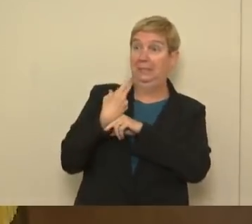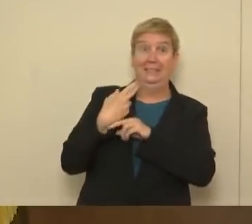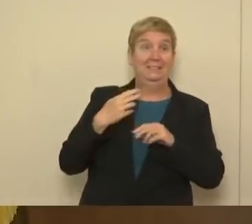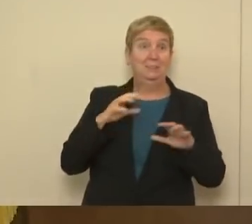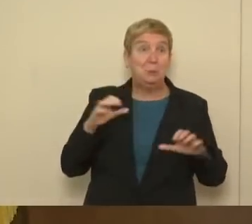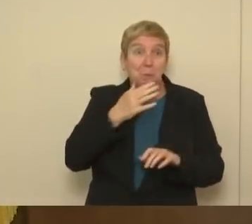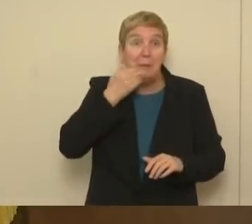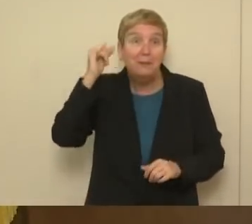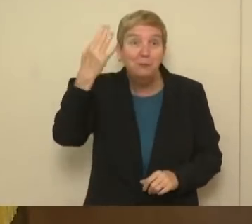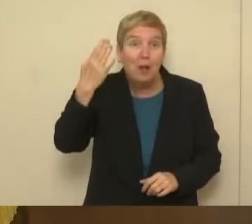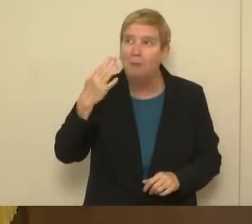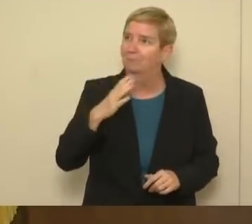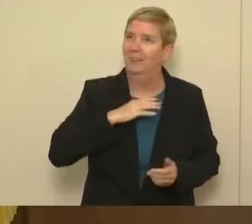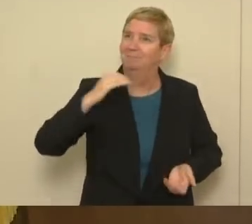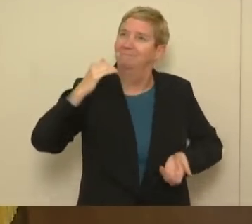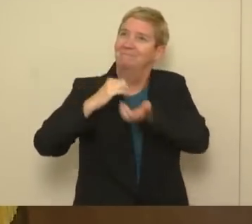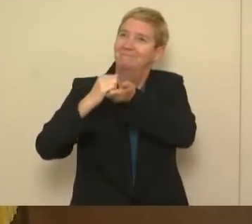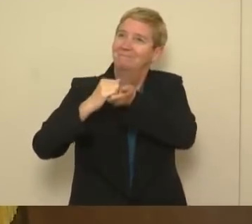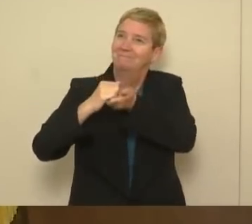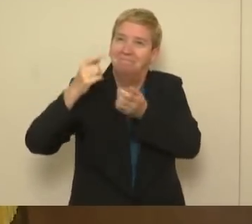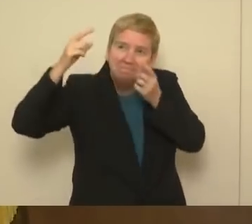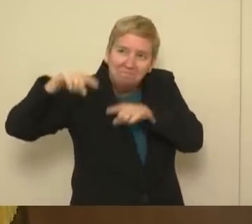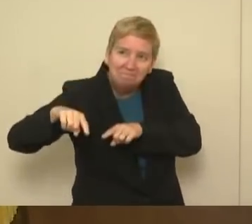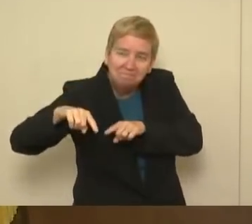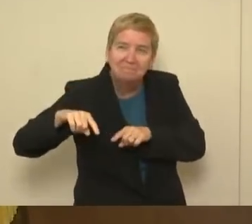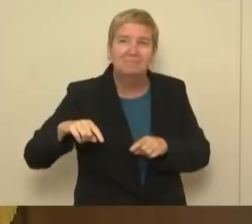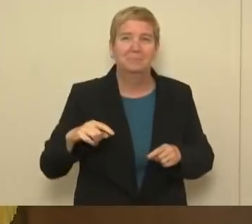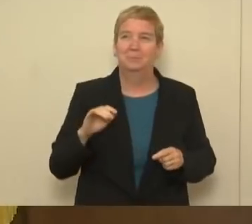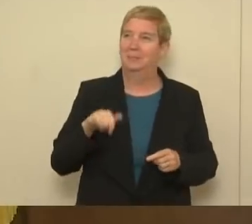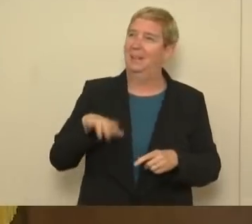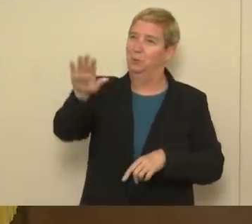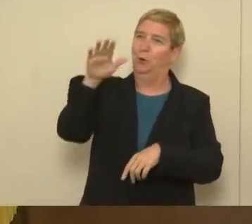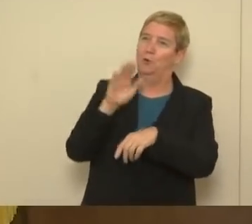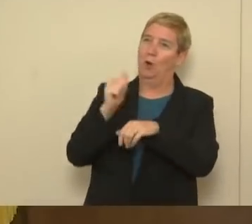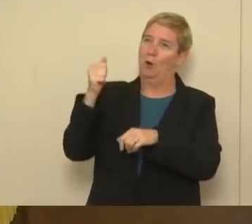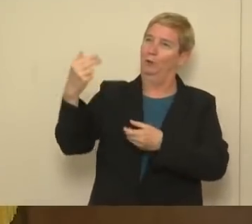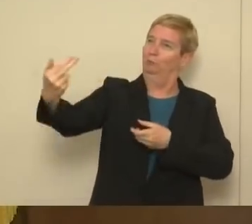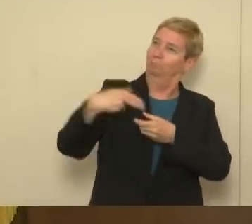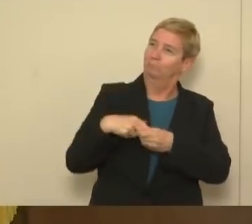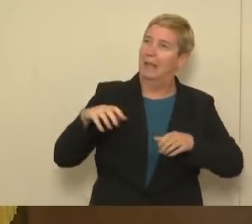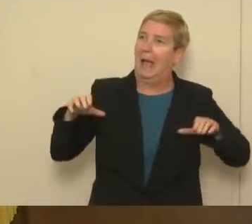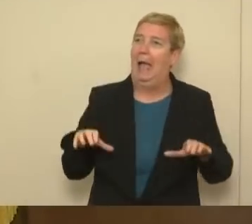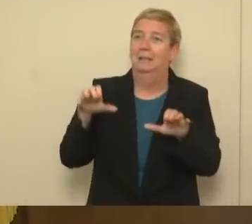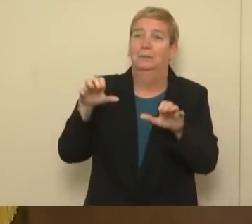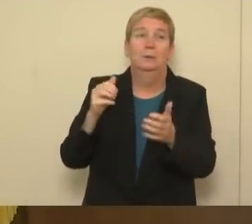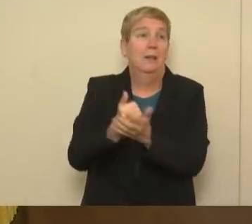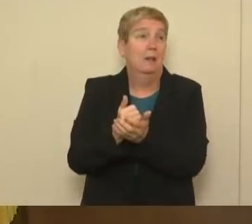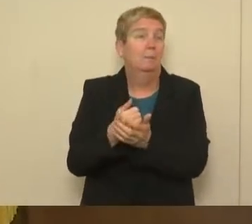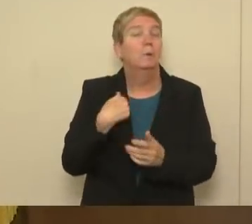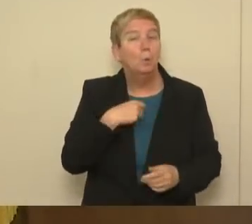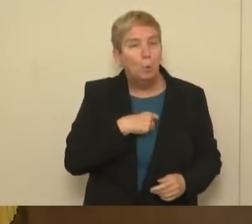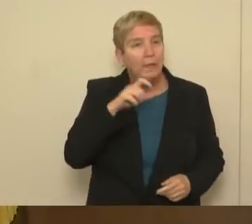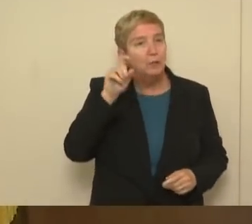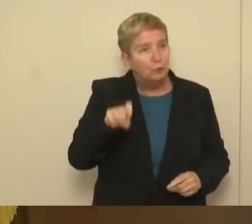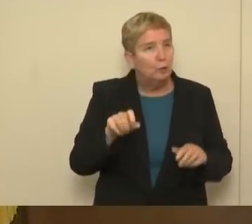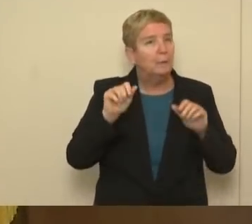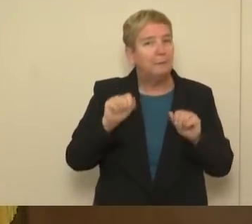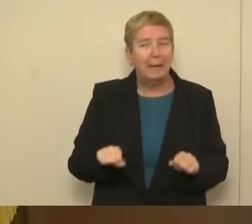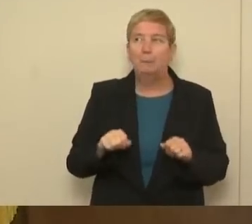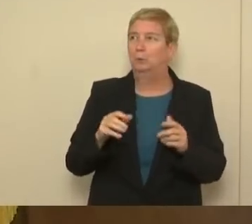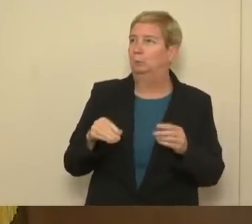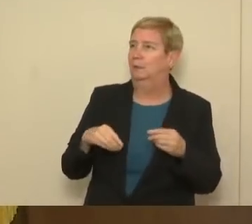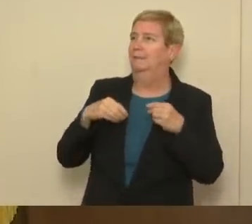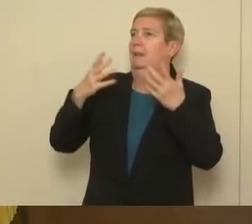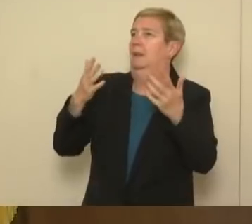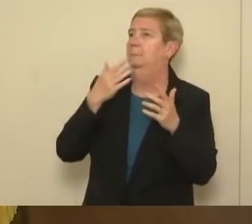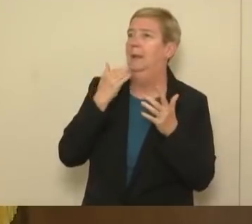agenda, we want to partner with you. A call to action. We should be able to resolve this to a higher degree,